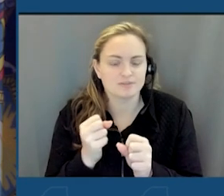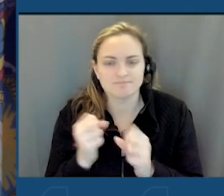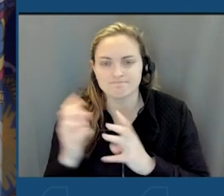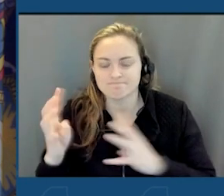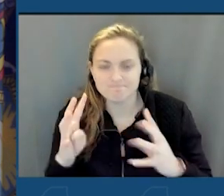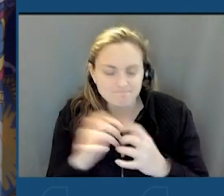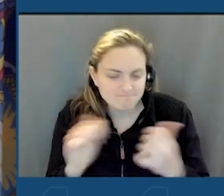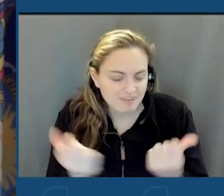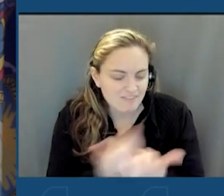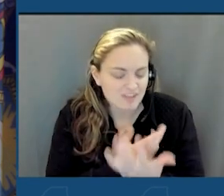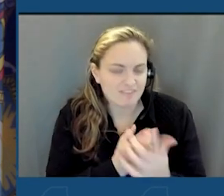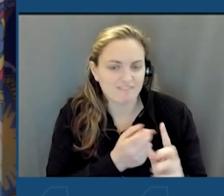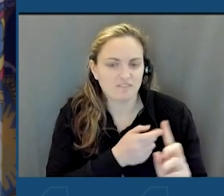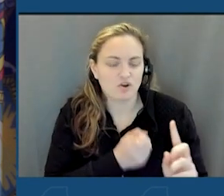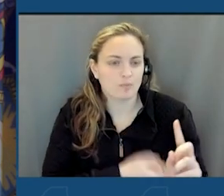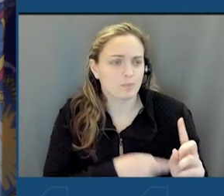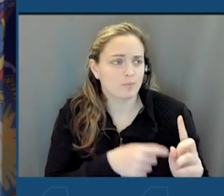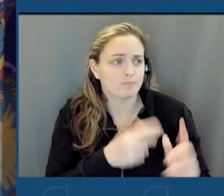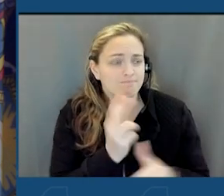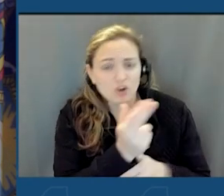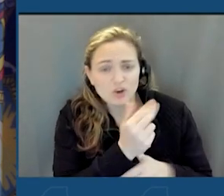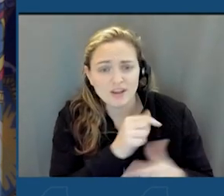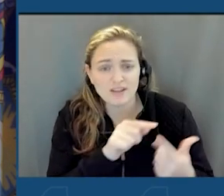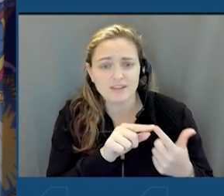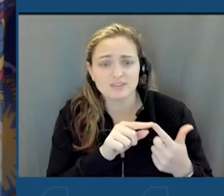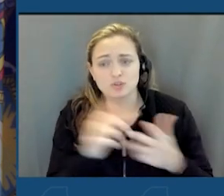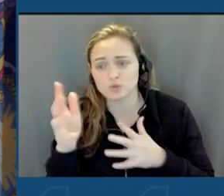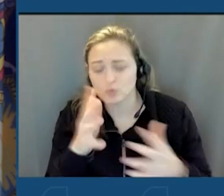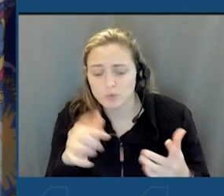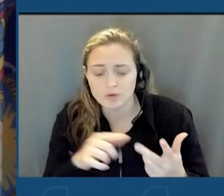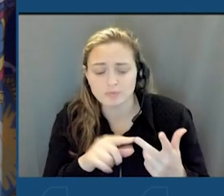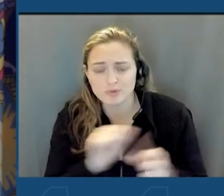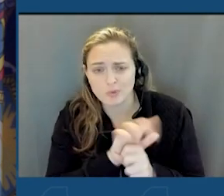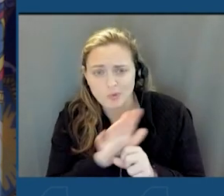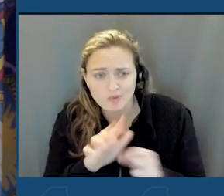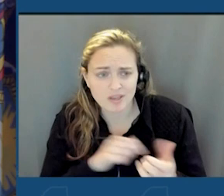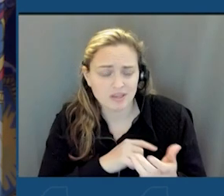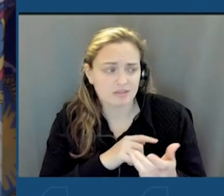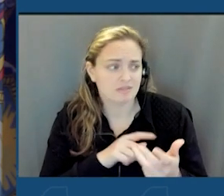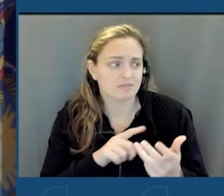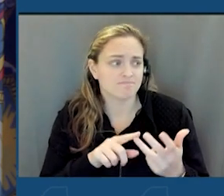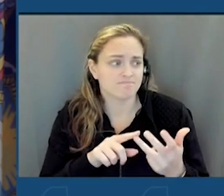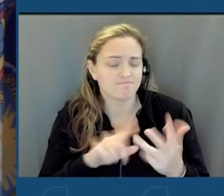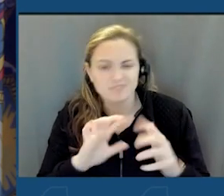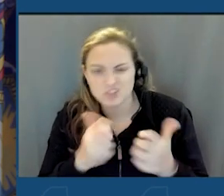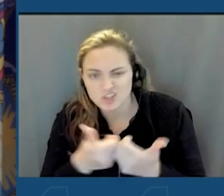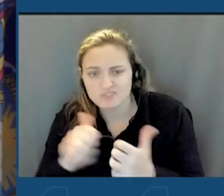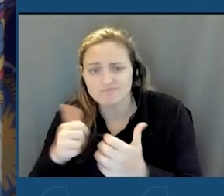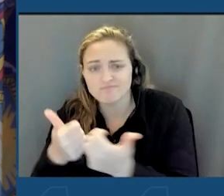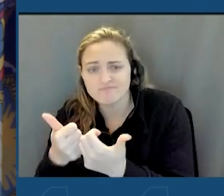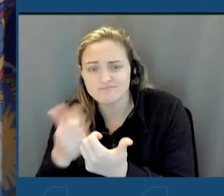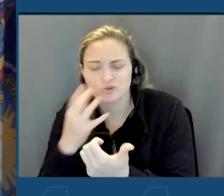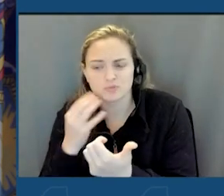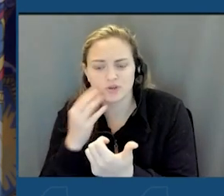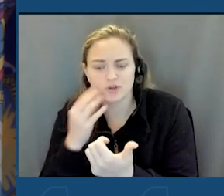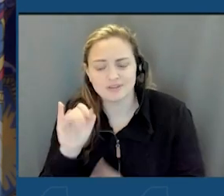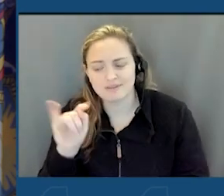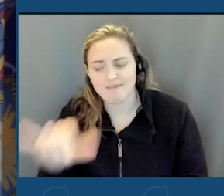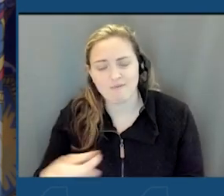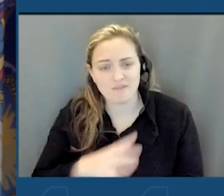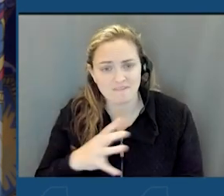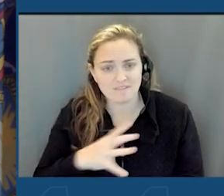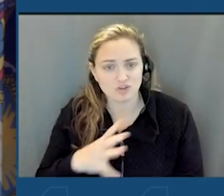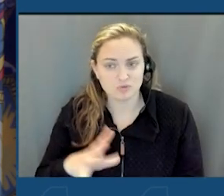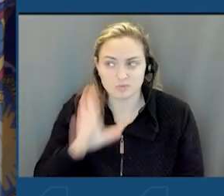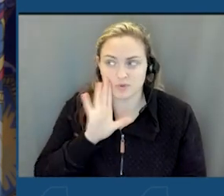from hurricanes, storms, COVID, all the challenges that a county official has to